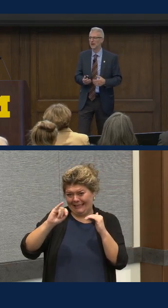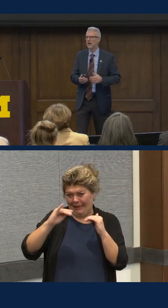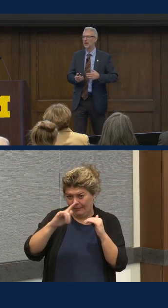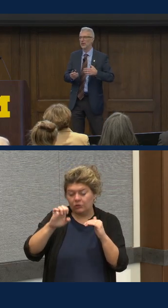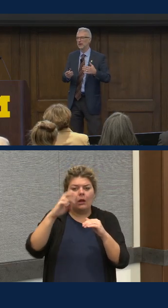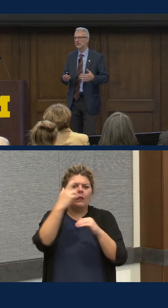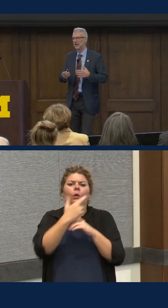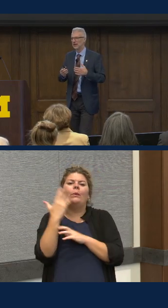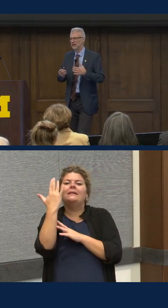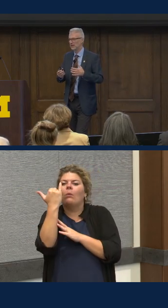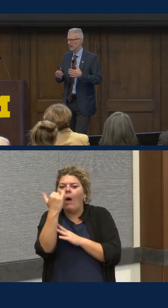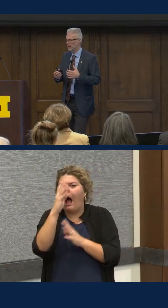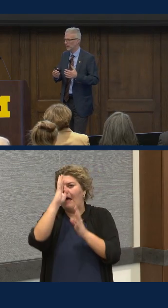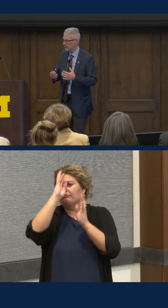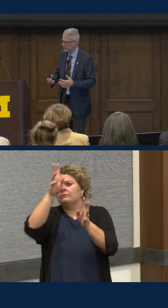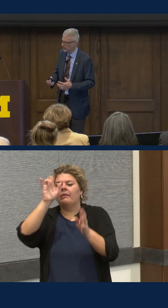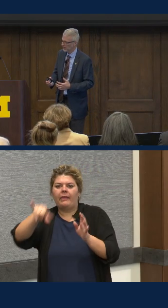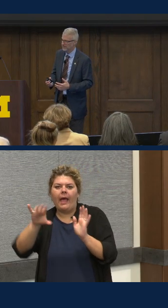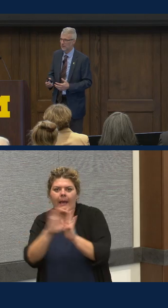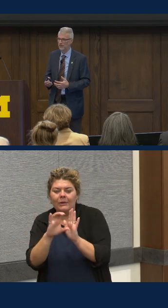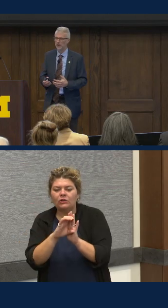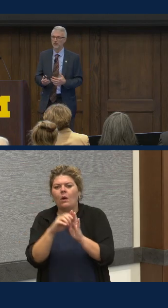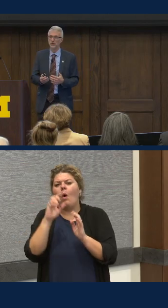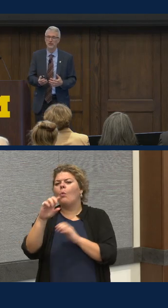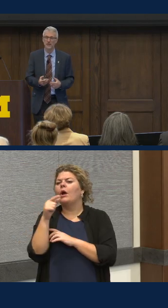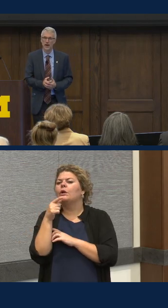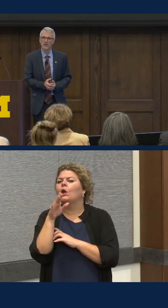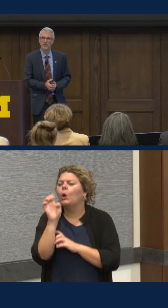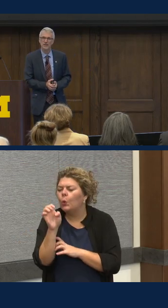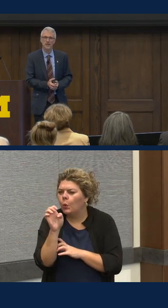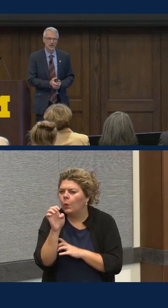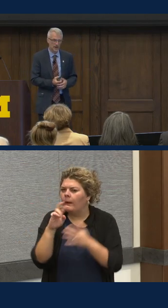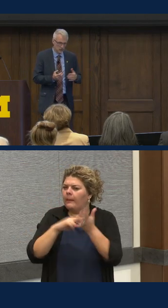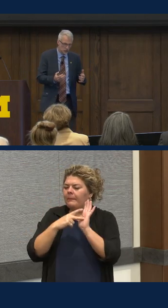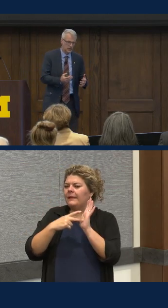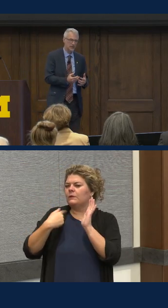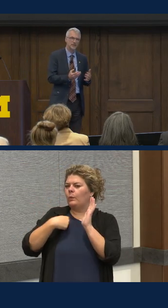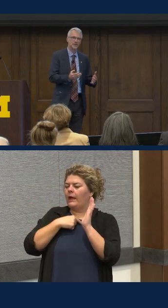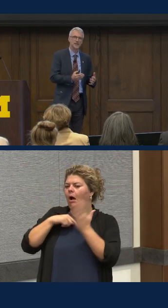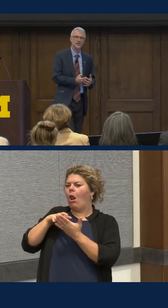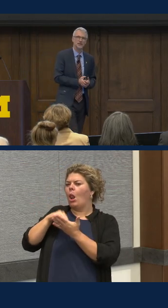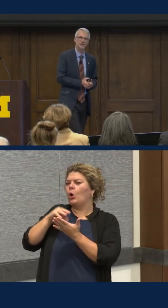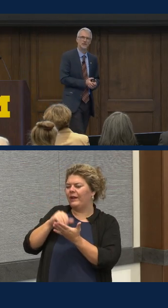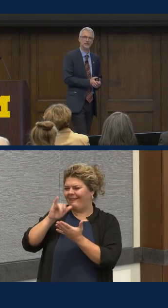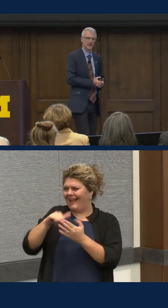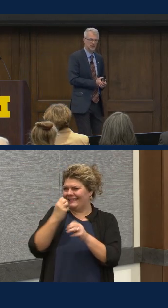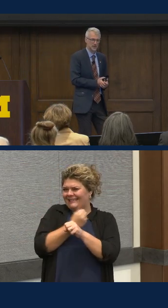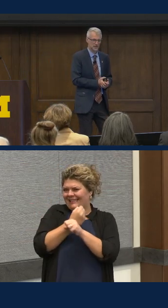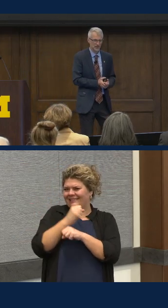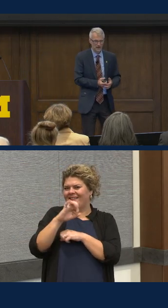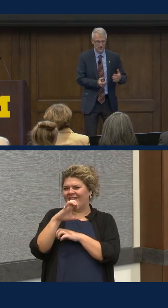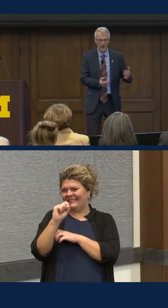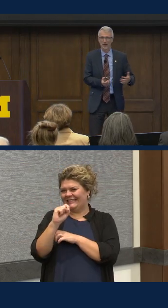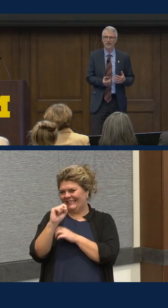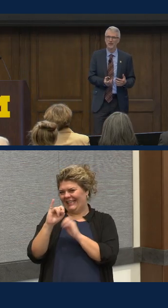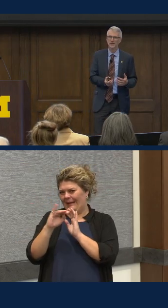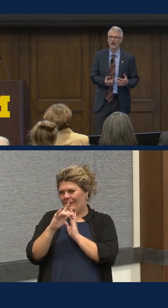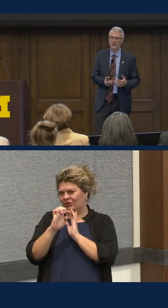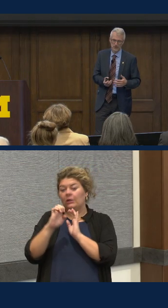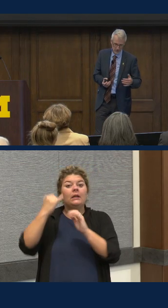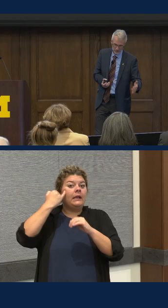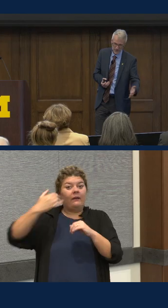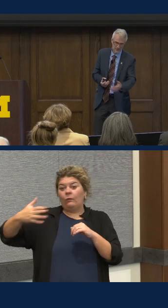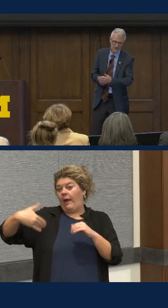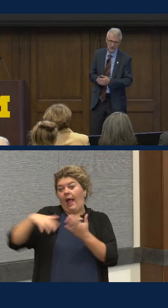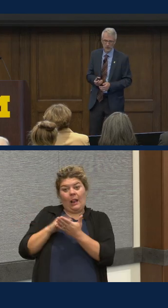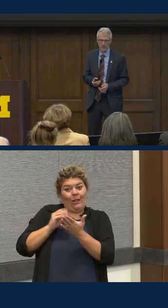this is a clue to us that we've done a good job of learning the statistics of CT images. If we hadn't done a good job